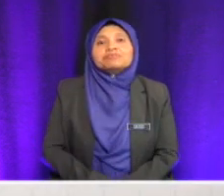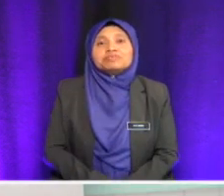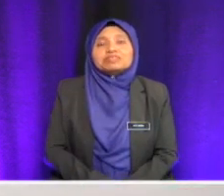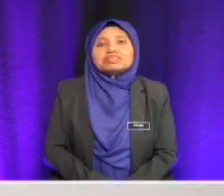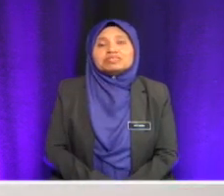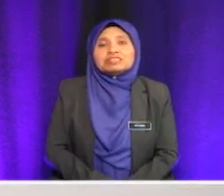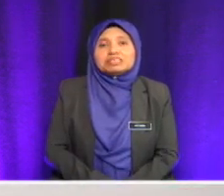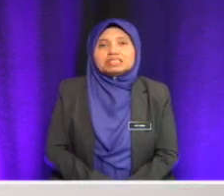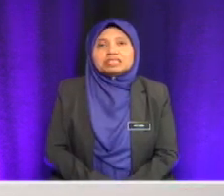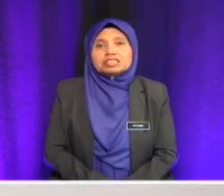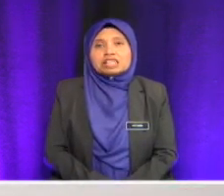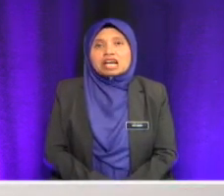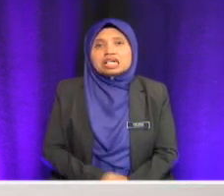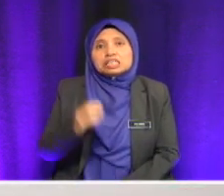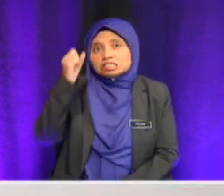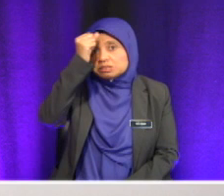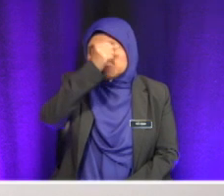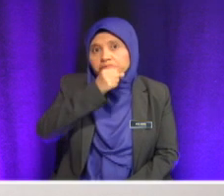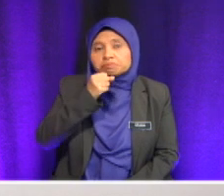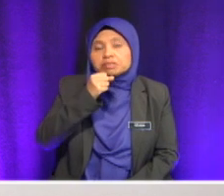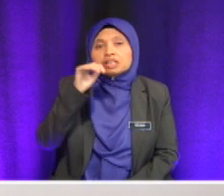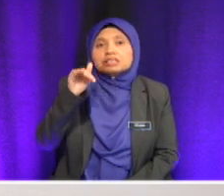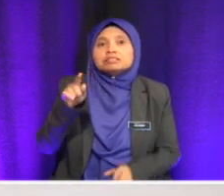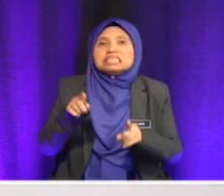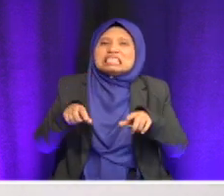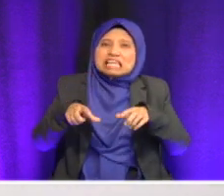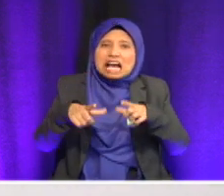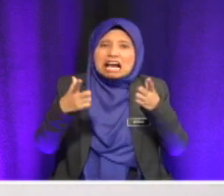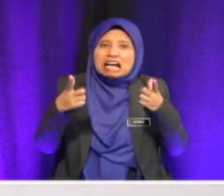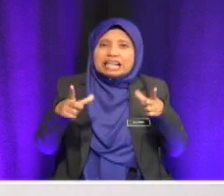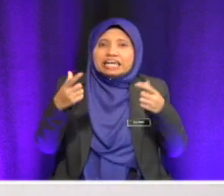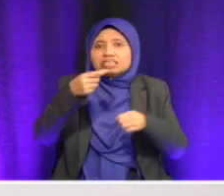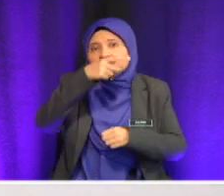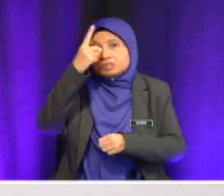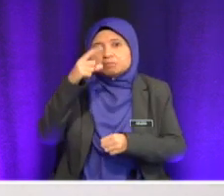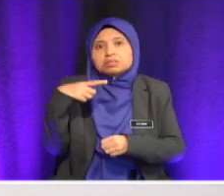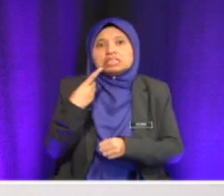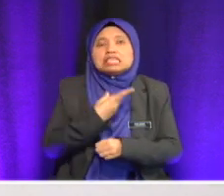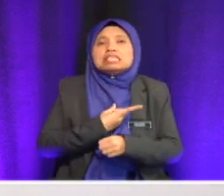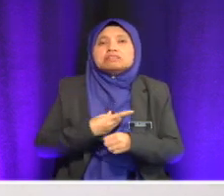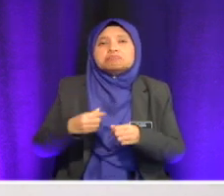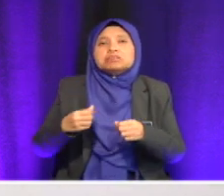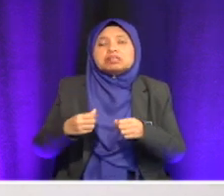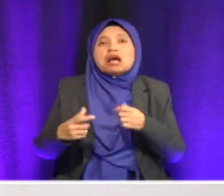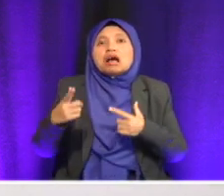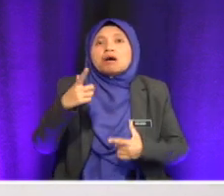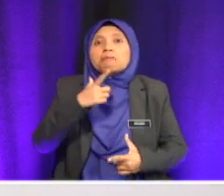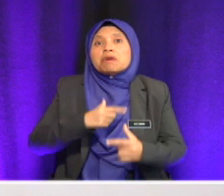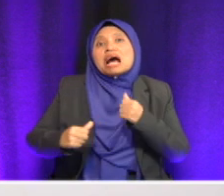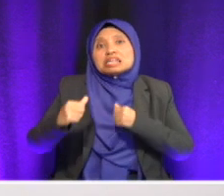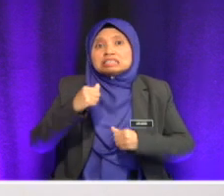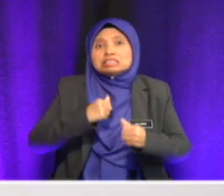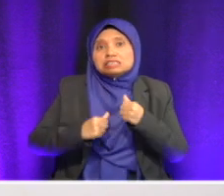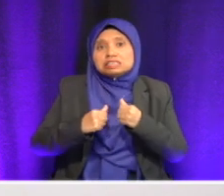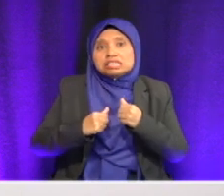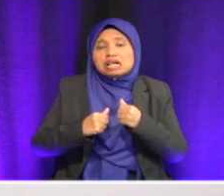Okay, so the unique characteristic of human that makes it different from animal is we can act in a more civilized way. Well, I Yeah. have to agree with